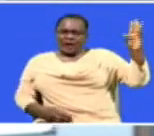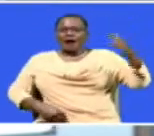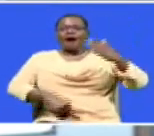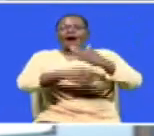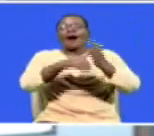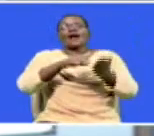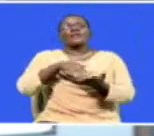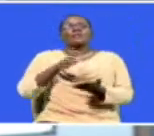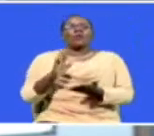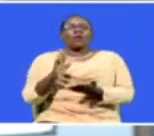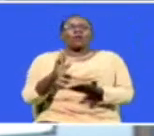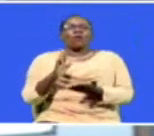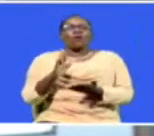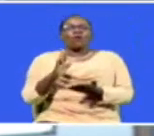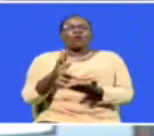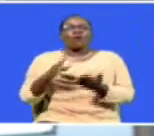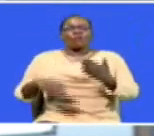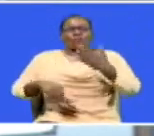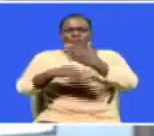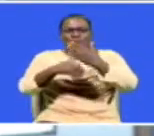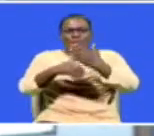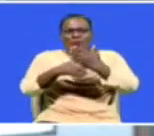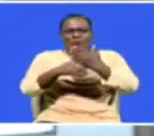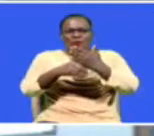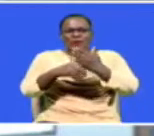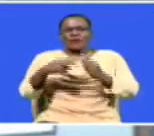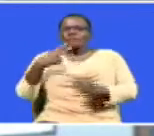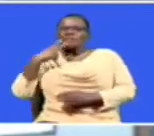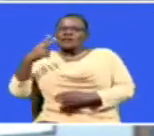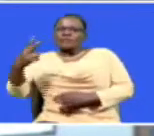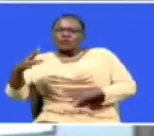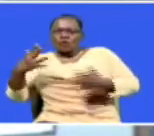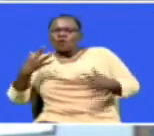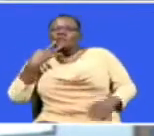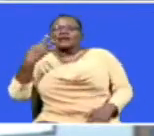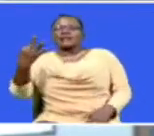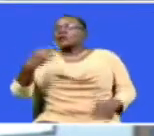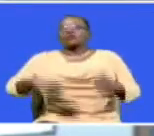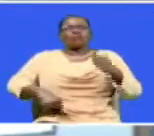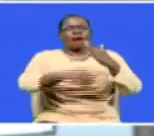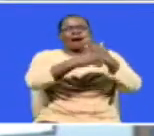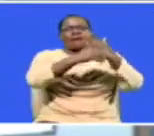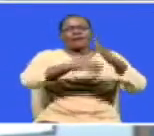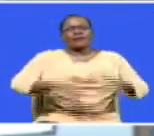zaidi na nyongeza ya juu ya ziada baina ya shilingi 200 hadi 300 hivi.